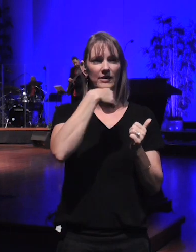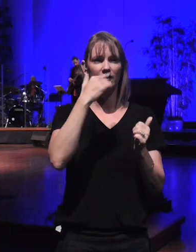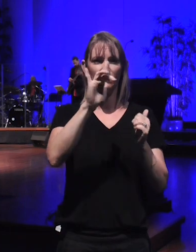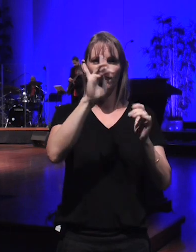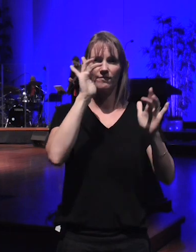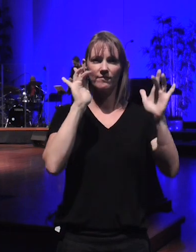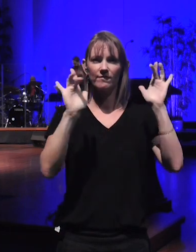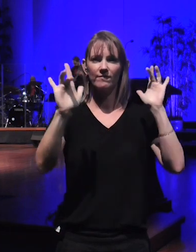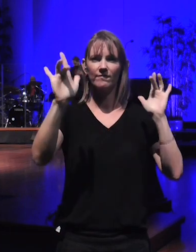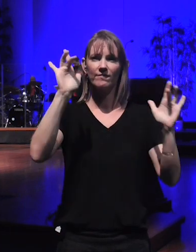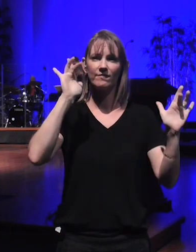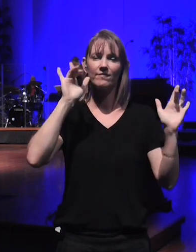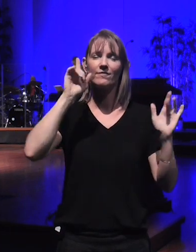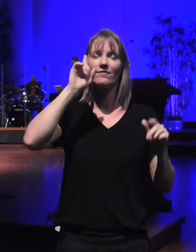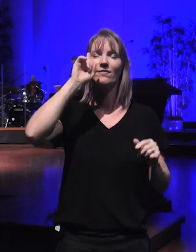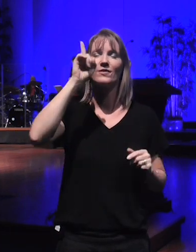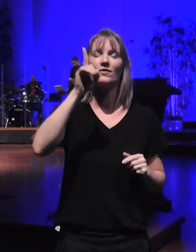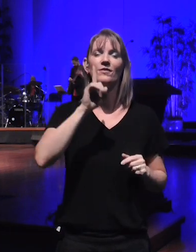each face.